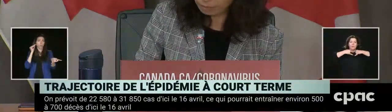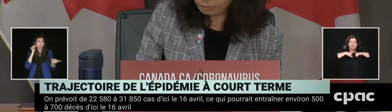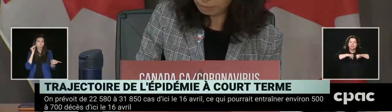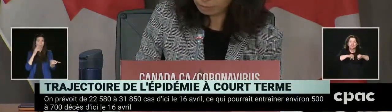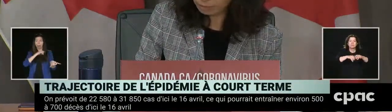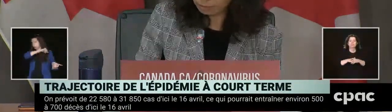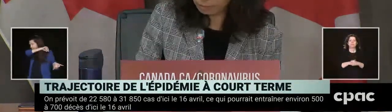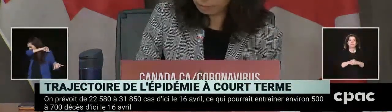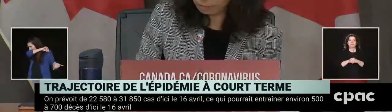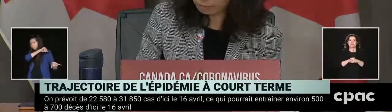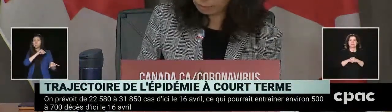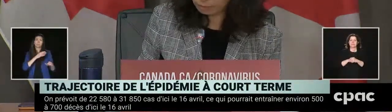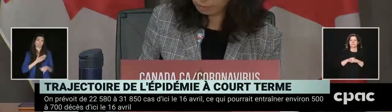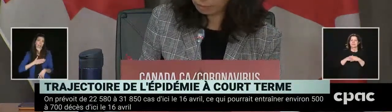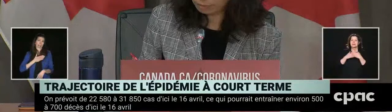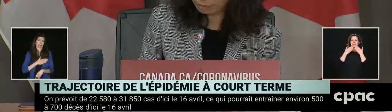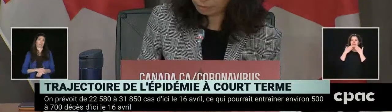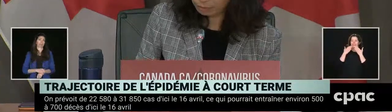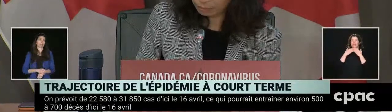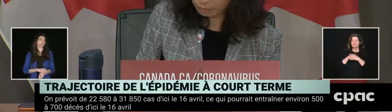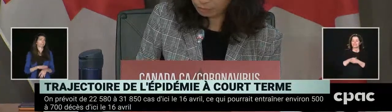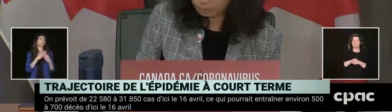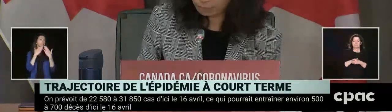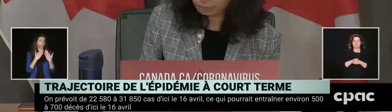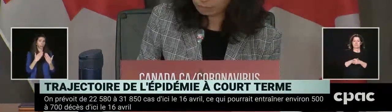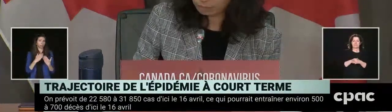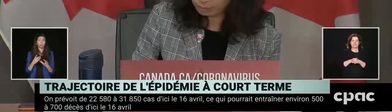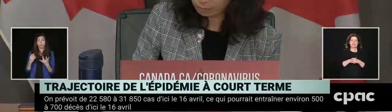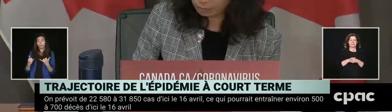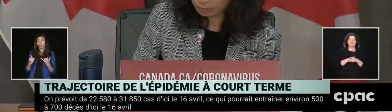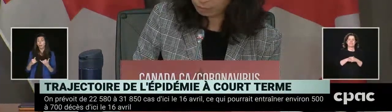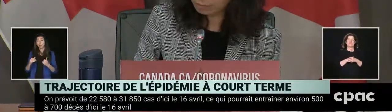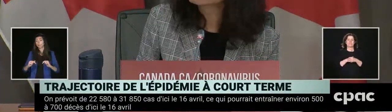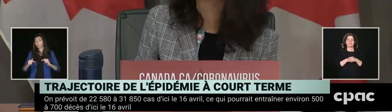So now we'll turn to the room. We'll start with Julian and Glenn.